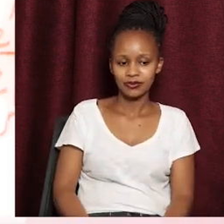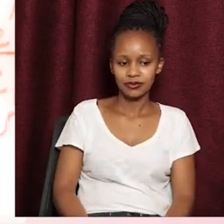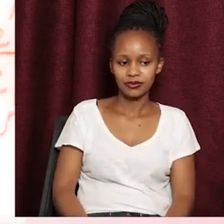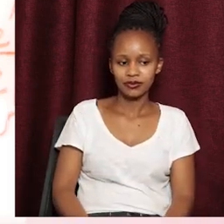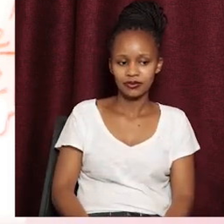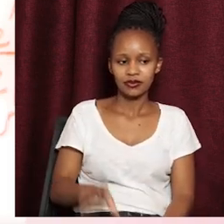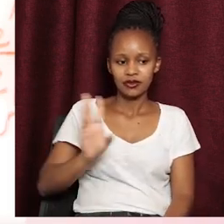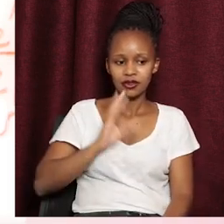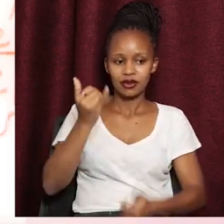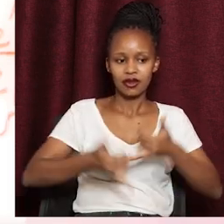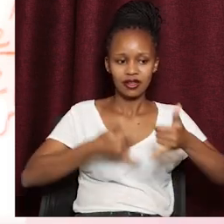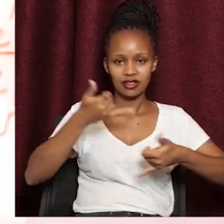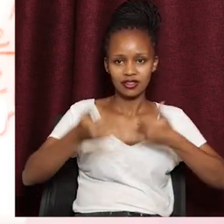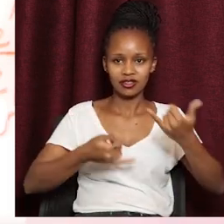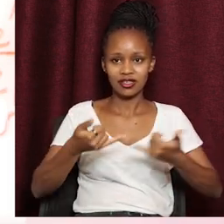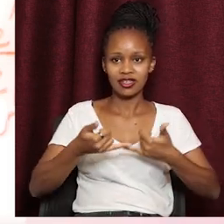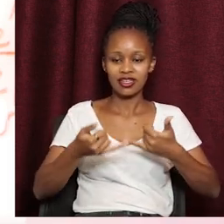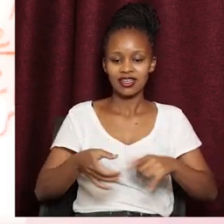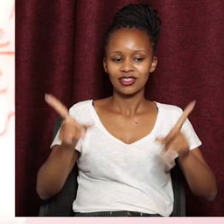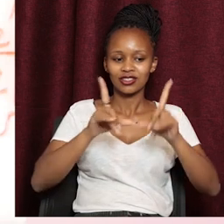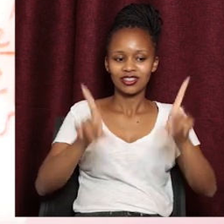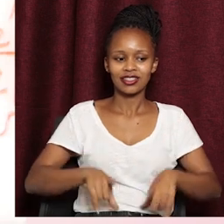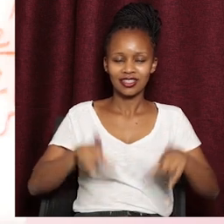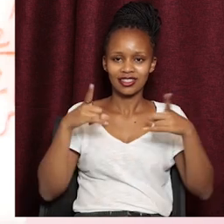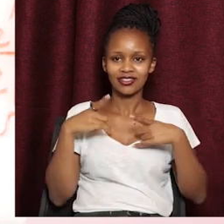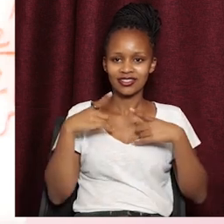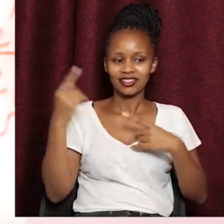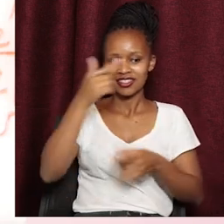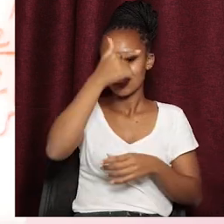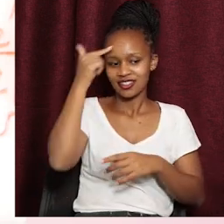is short-lived. Because material world will pass.